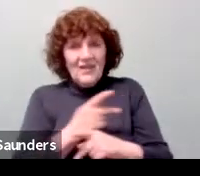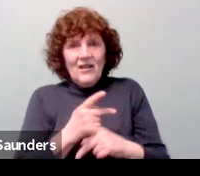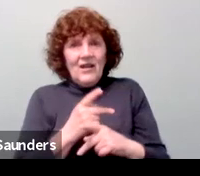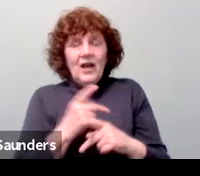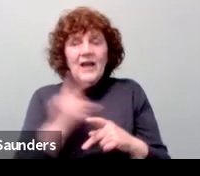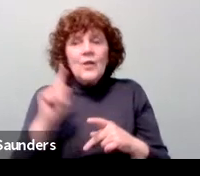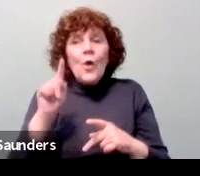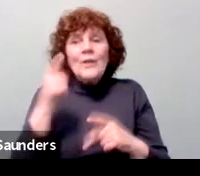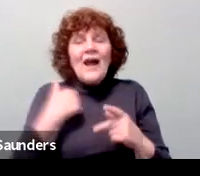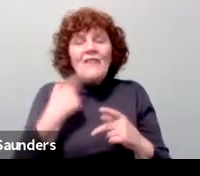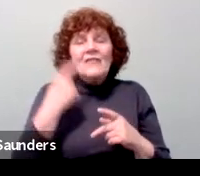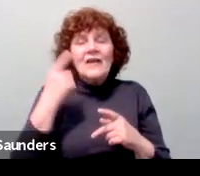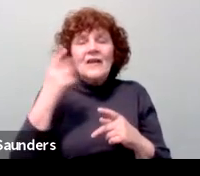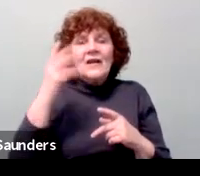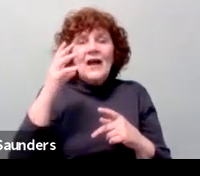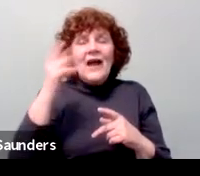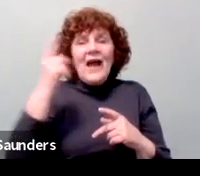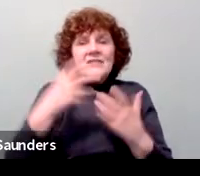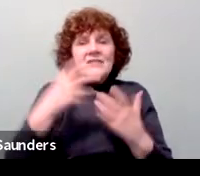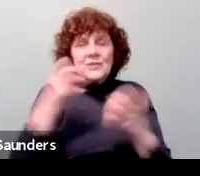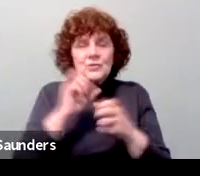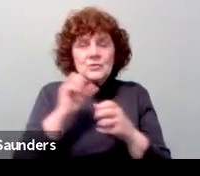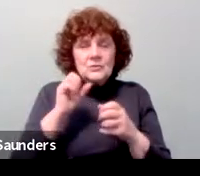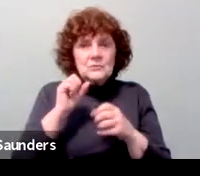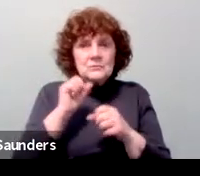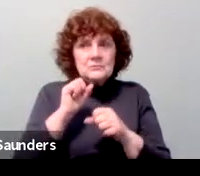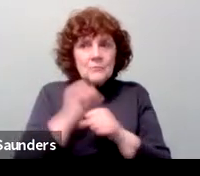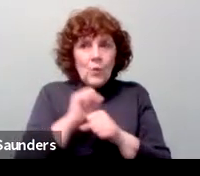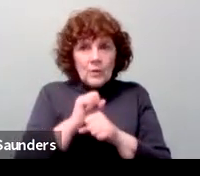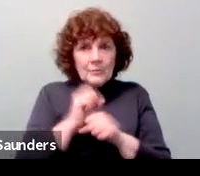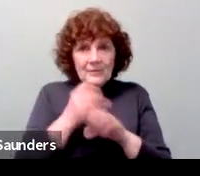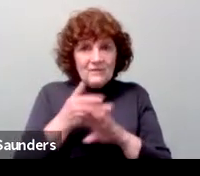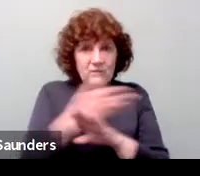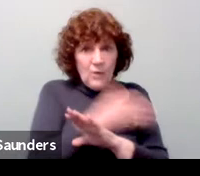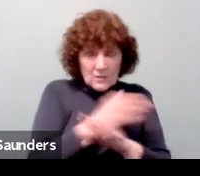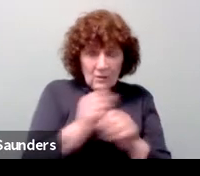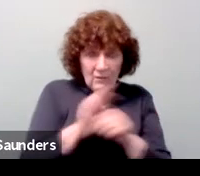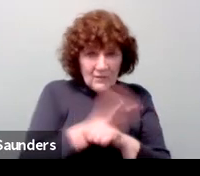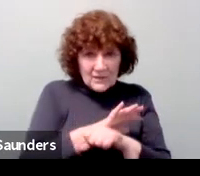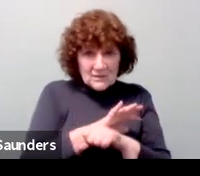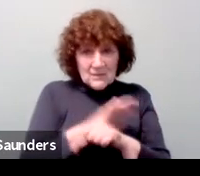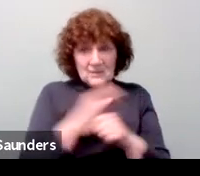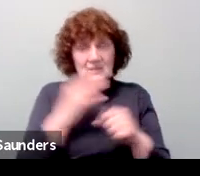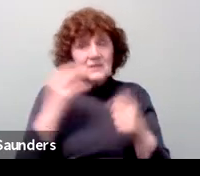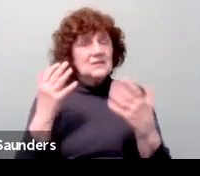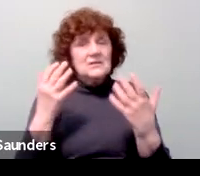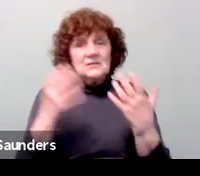employment beforehand, and on. But that's a little bit on those questions.